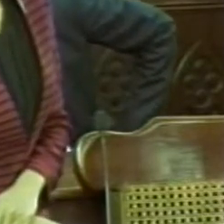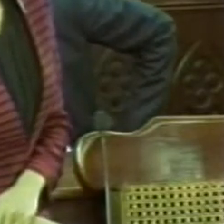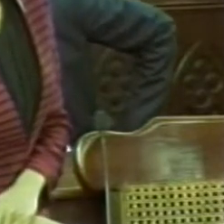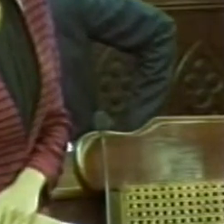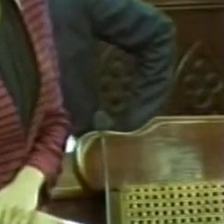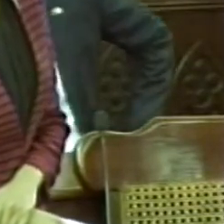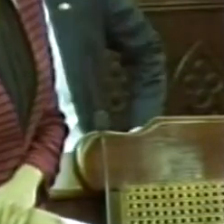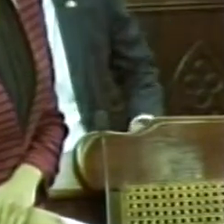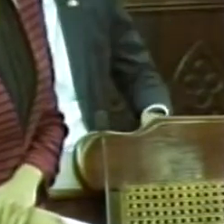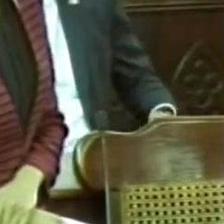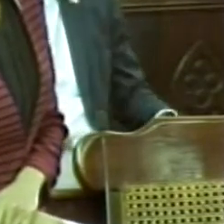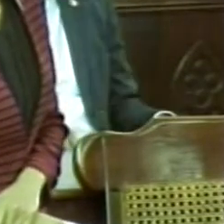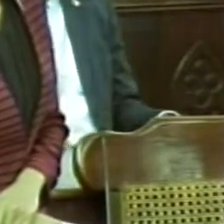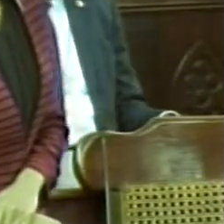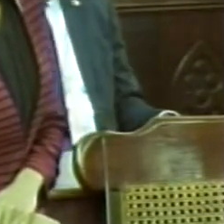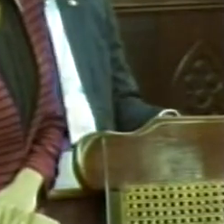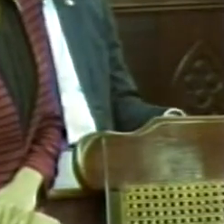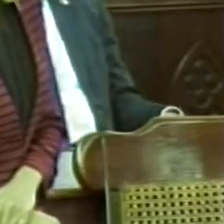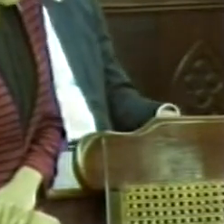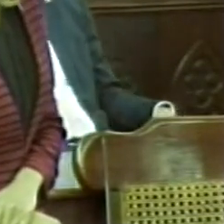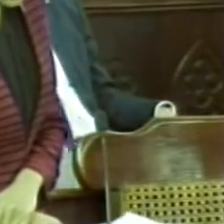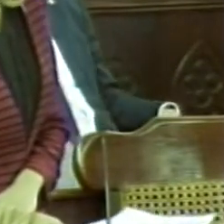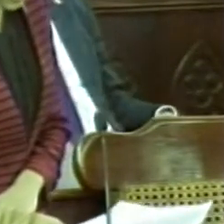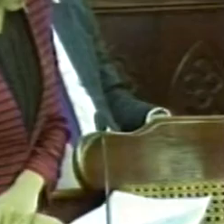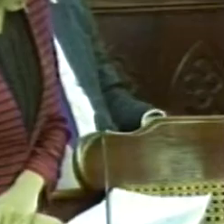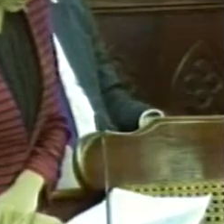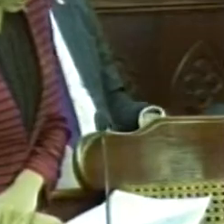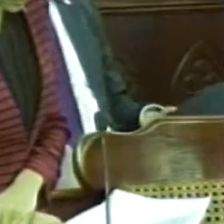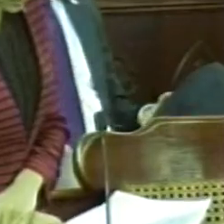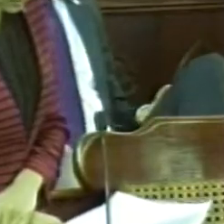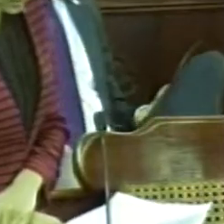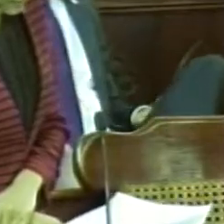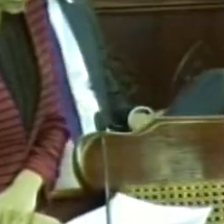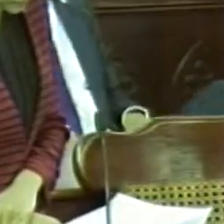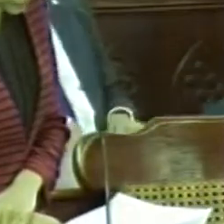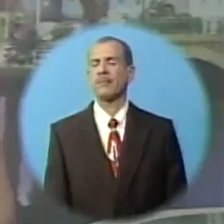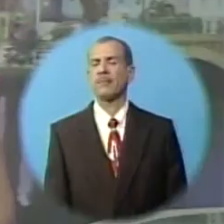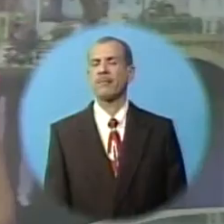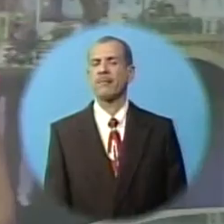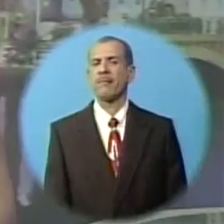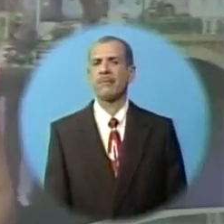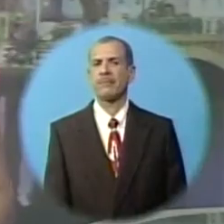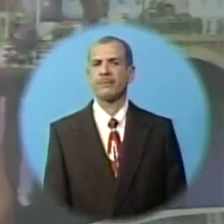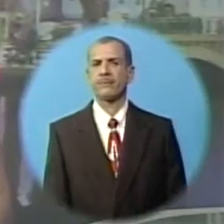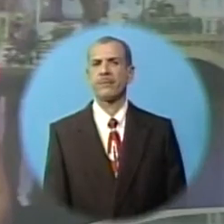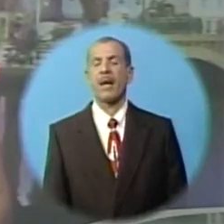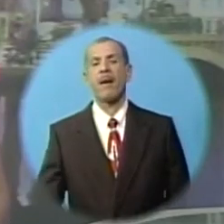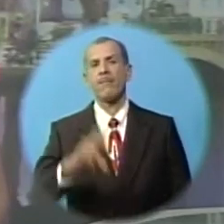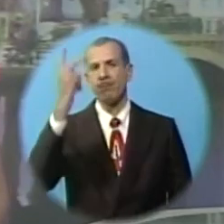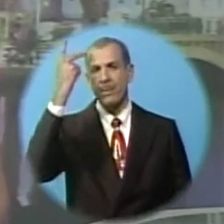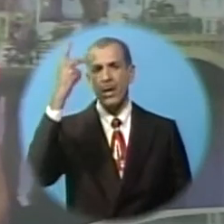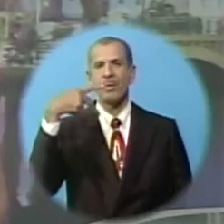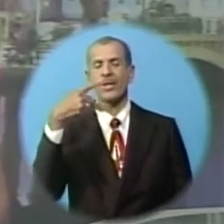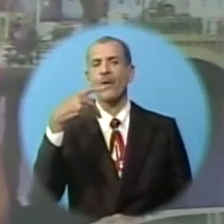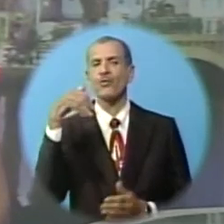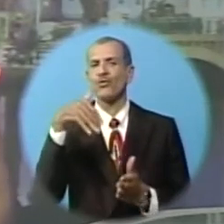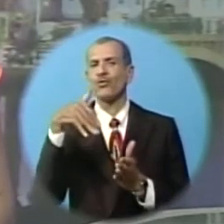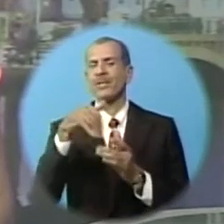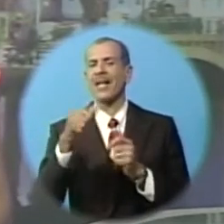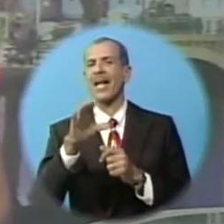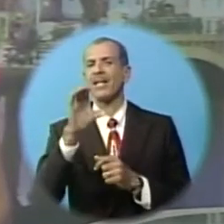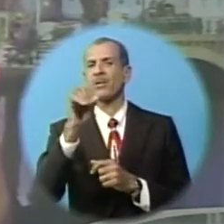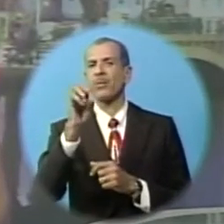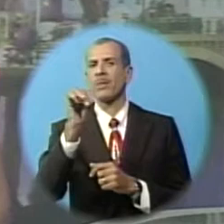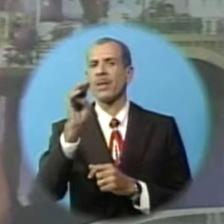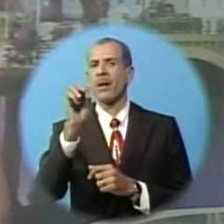their land and who have to this day not received the monies that were due to them. Parents of students at the